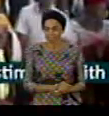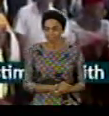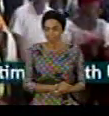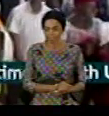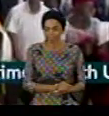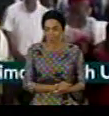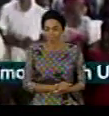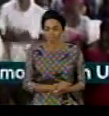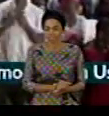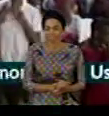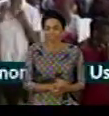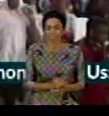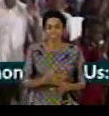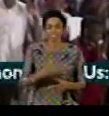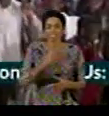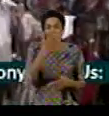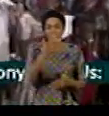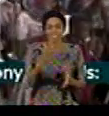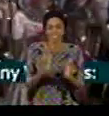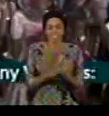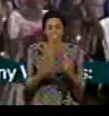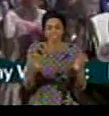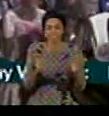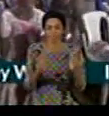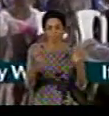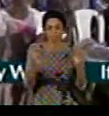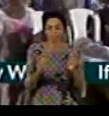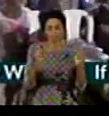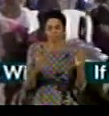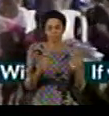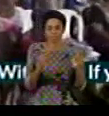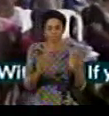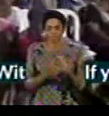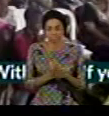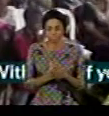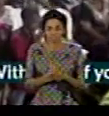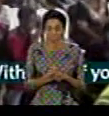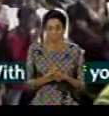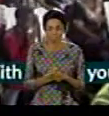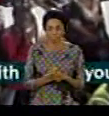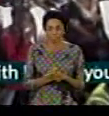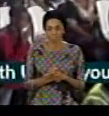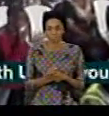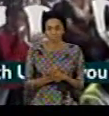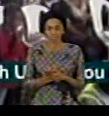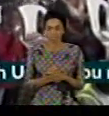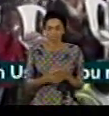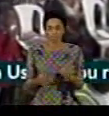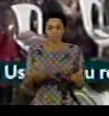Hallelujah is not long enough let's hold on who want to go online online